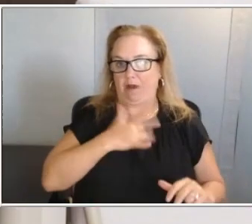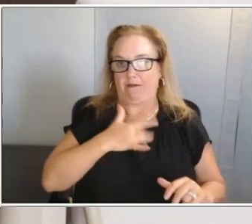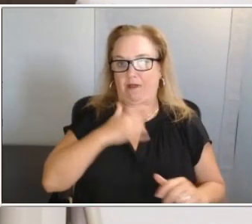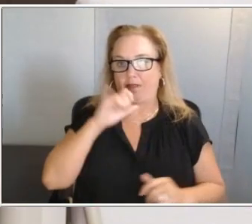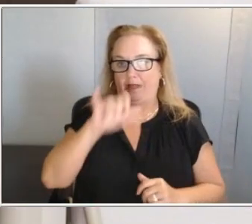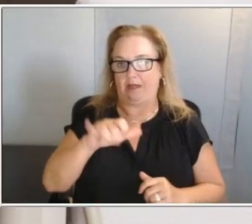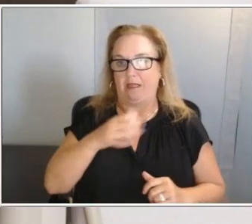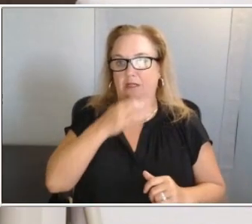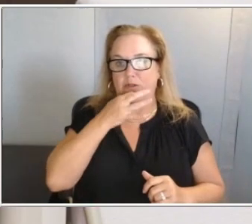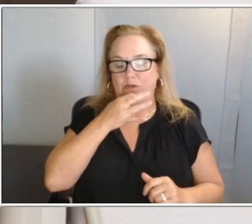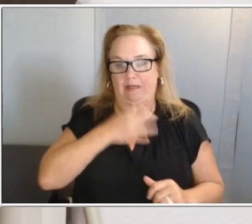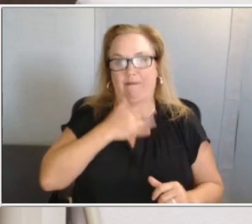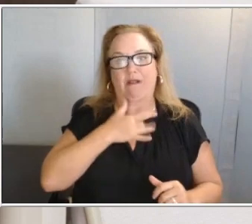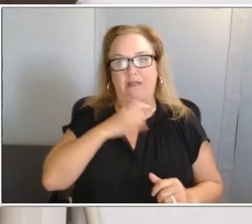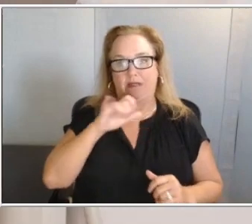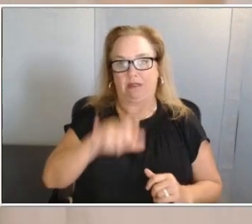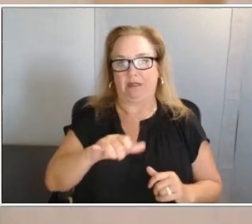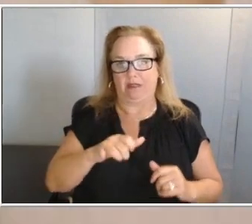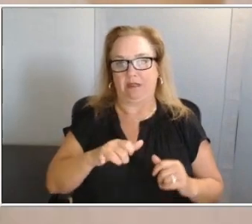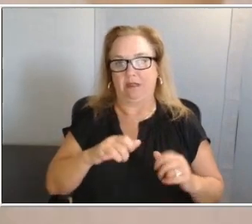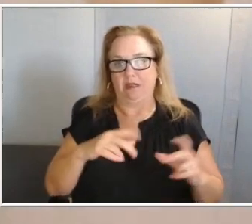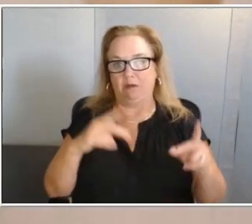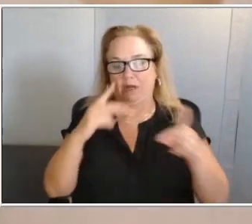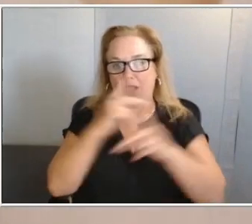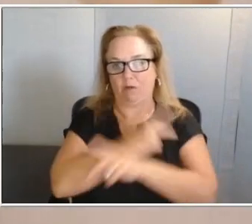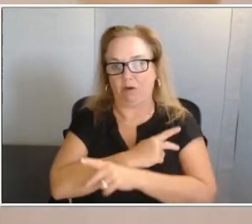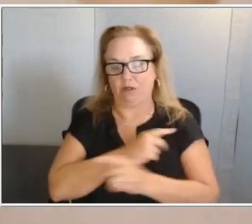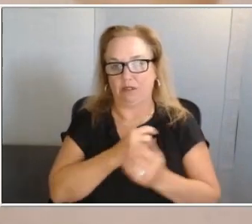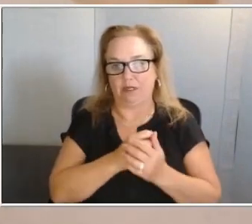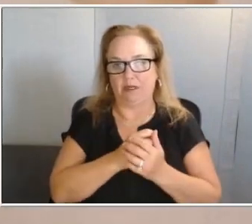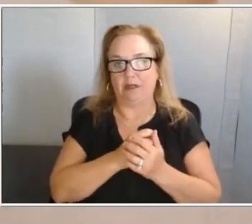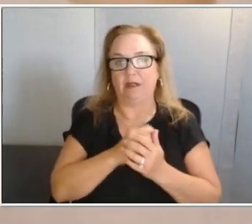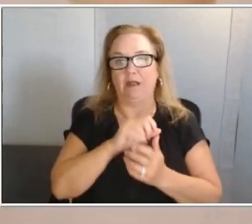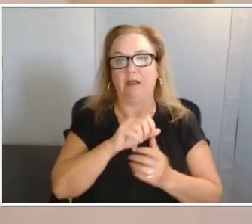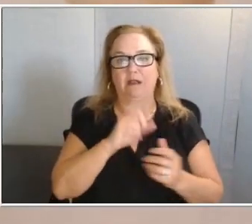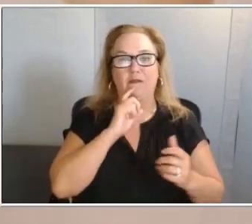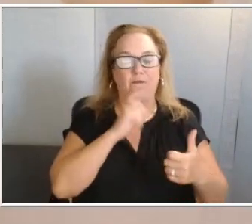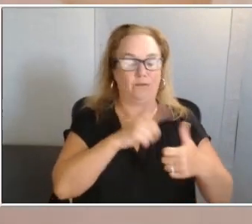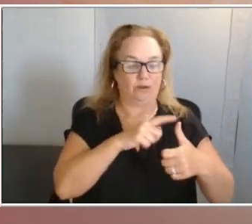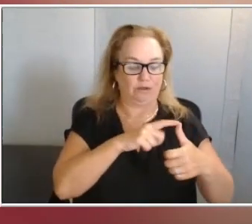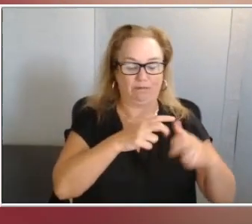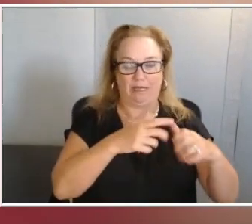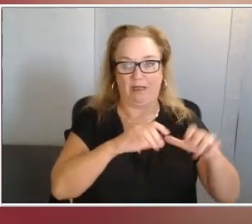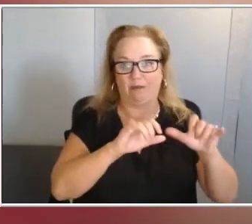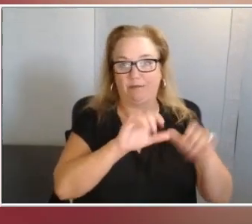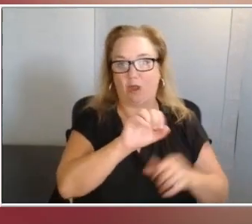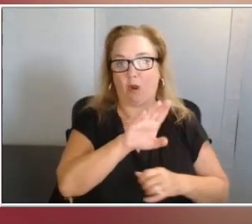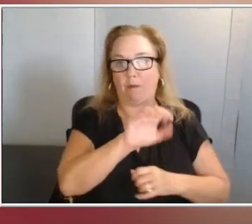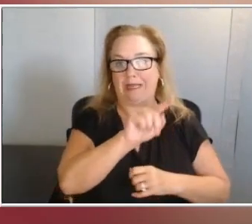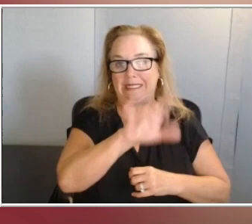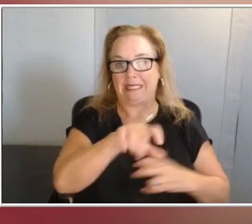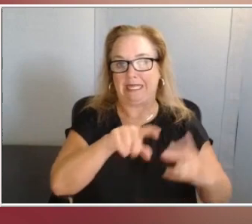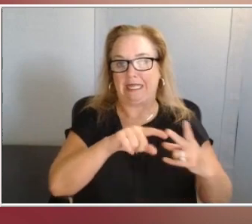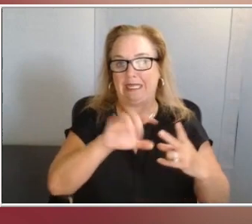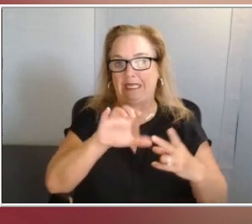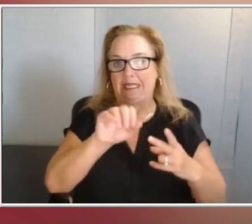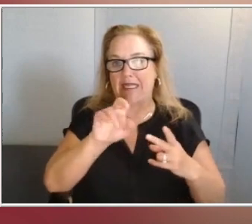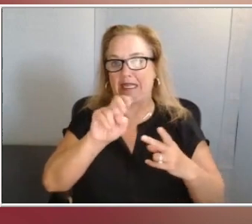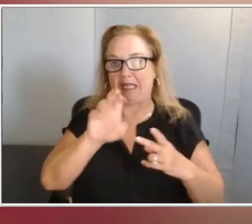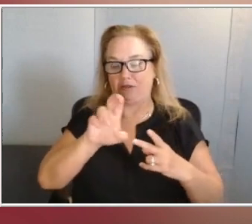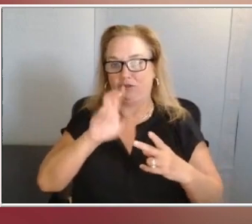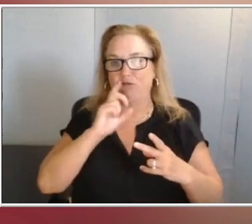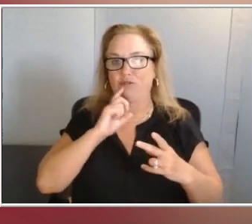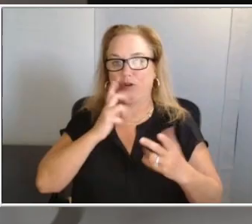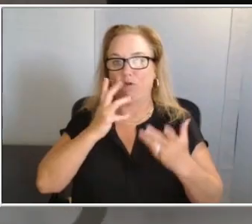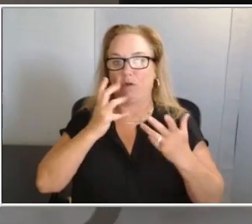as I did, and it would have progressed further. Beating obesity, then cancer, Melody was more determined than ever to get her skin